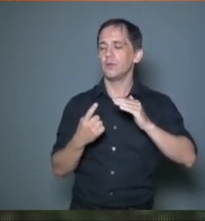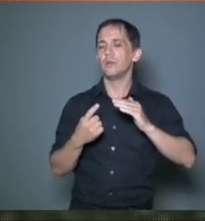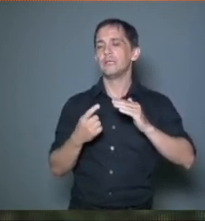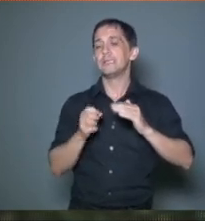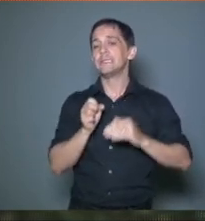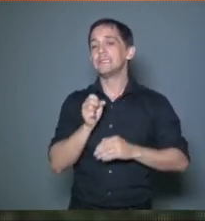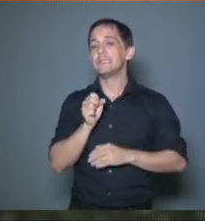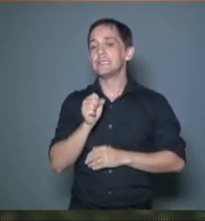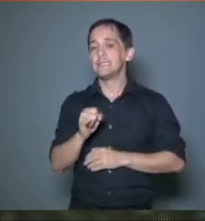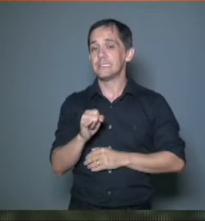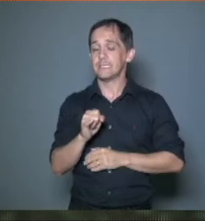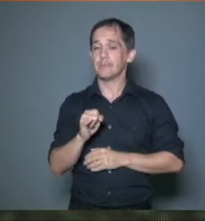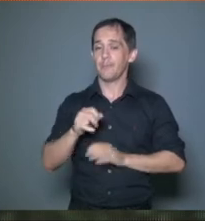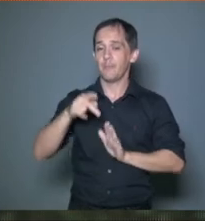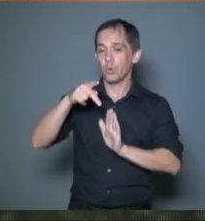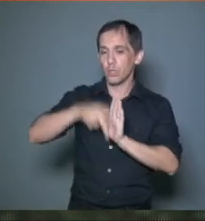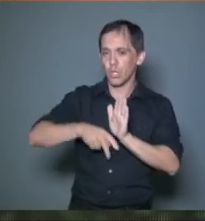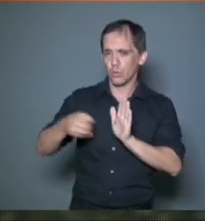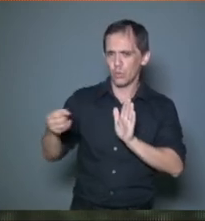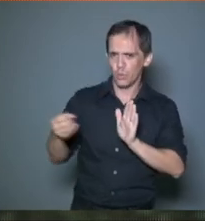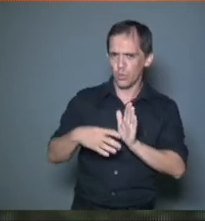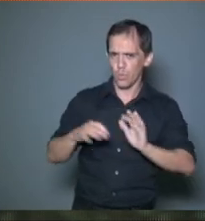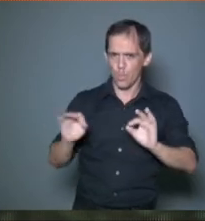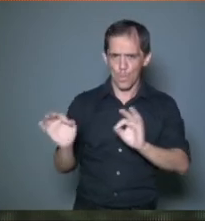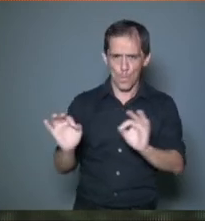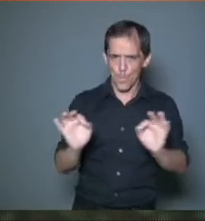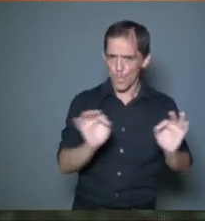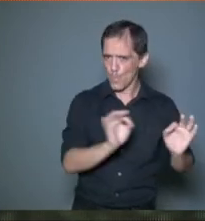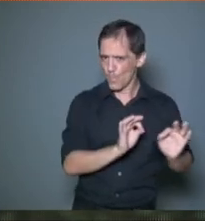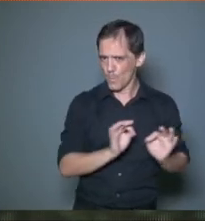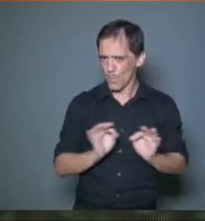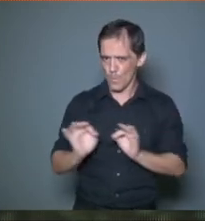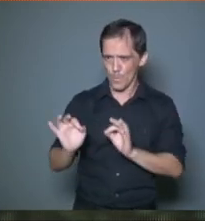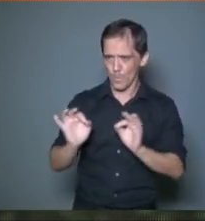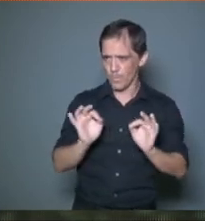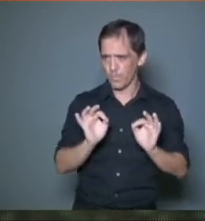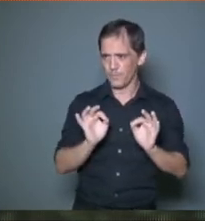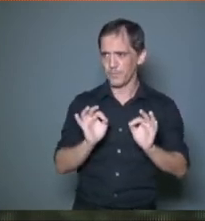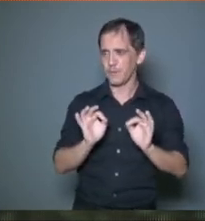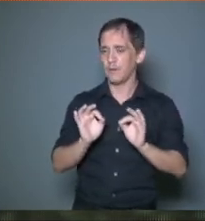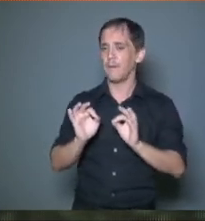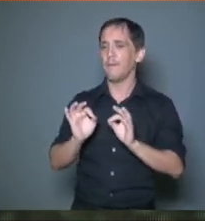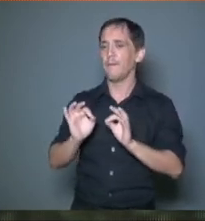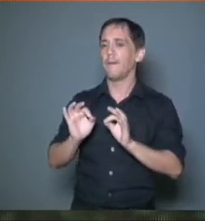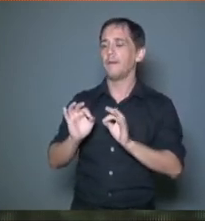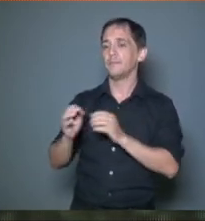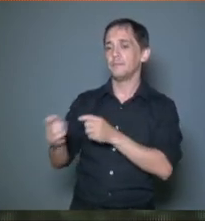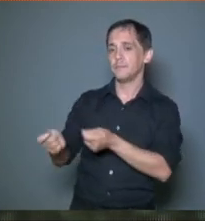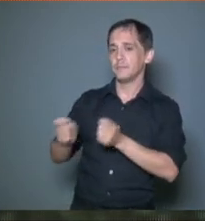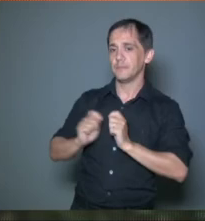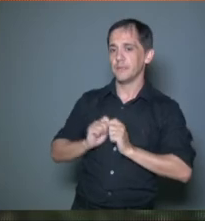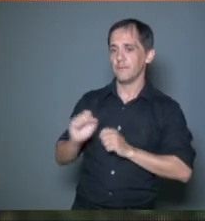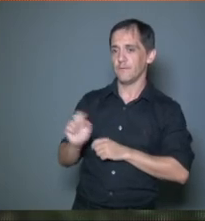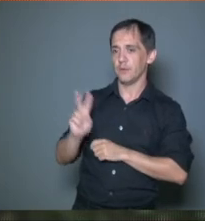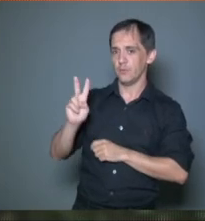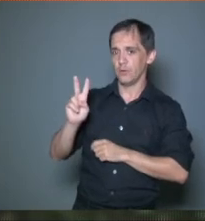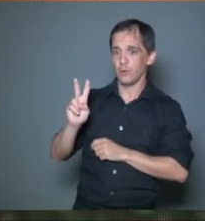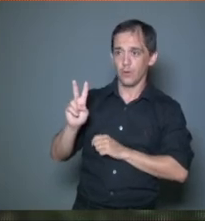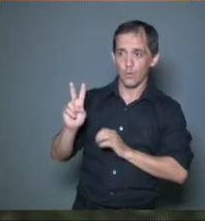1 would be sub-leveraging if we don't have new projects that is profitable for the company generating